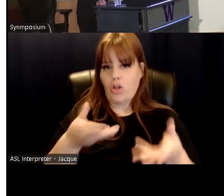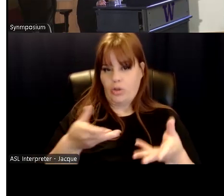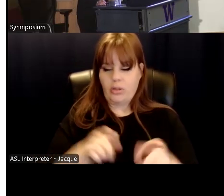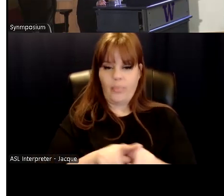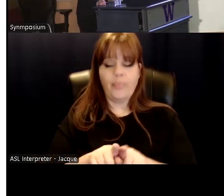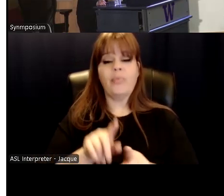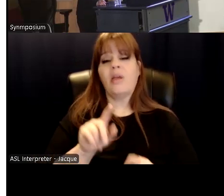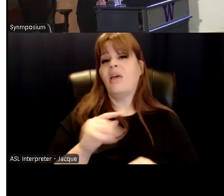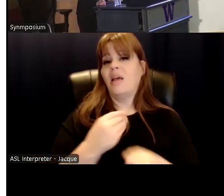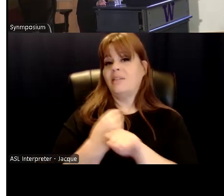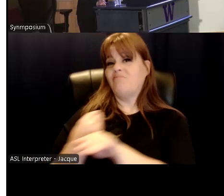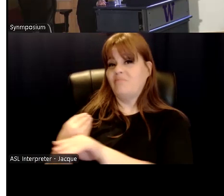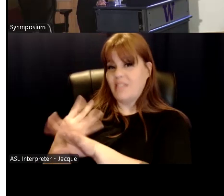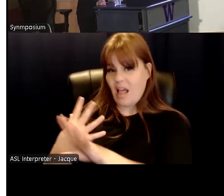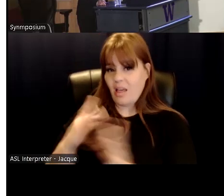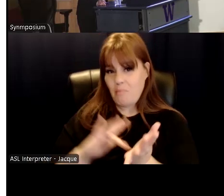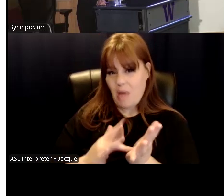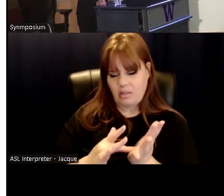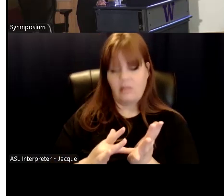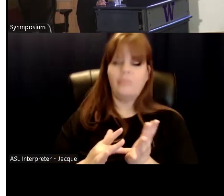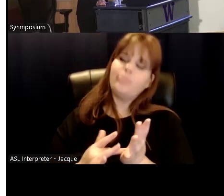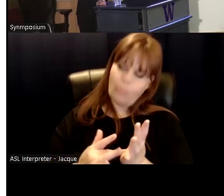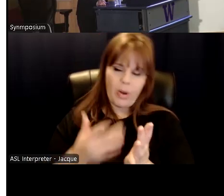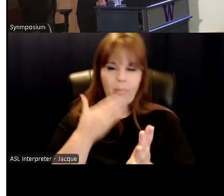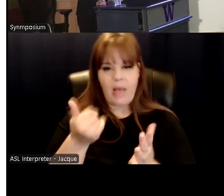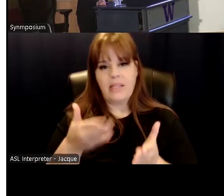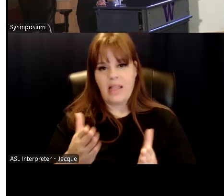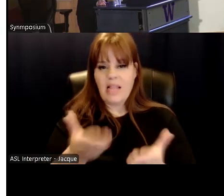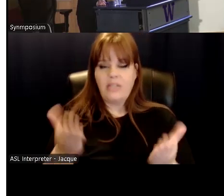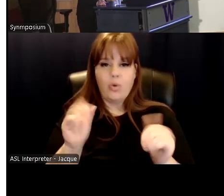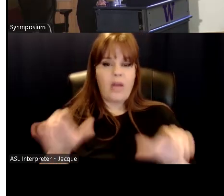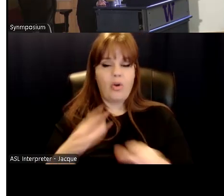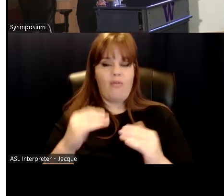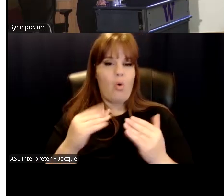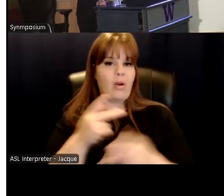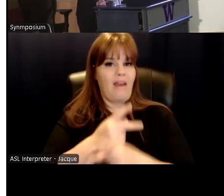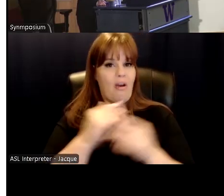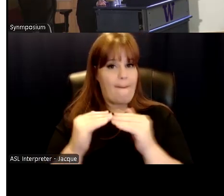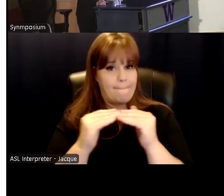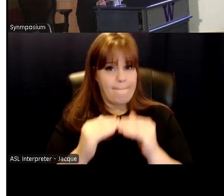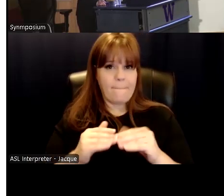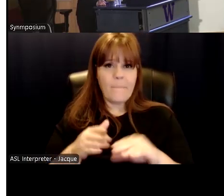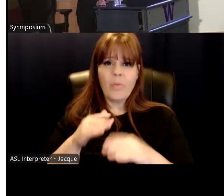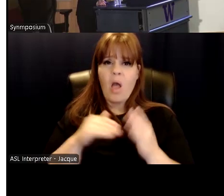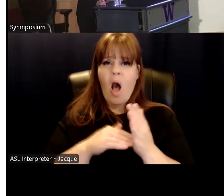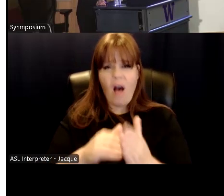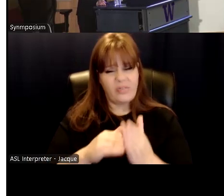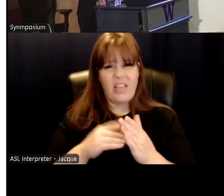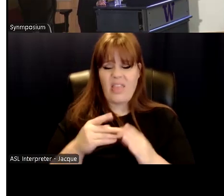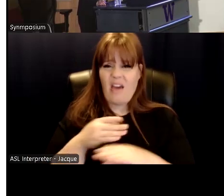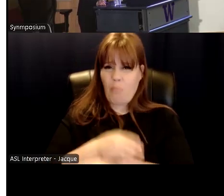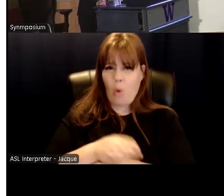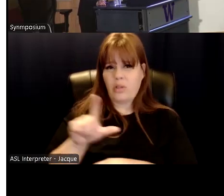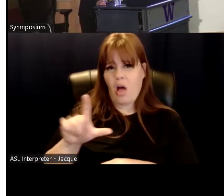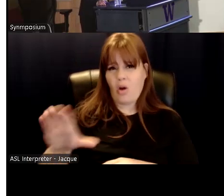one of the best things as a clinician you can do for care equity because these patients oftentimes have post-exertional malaise. It will actually make them ill